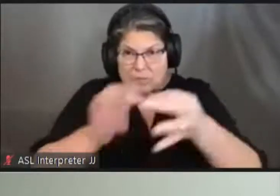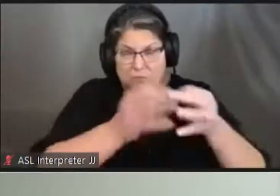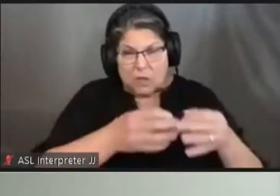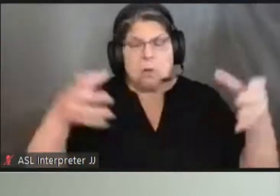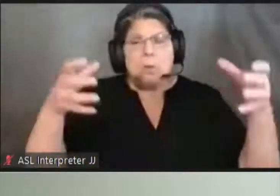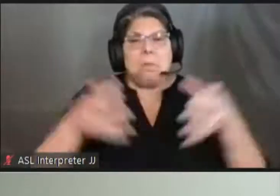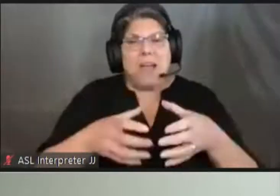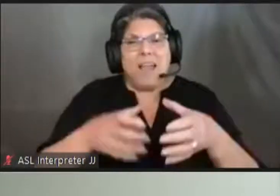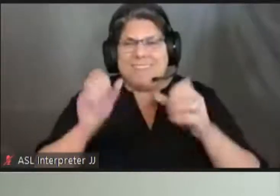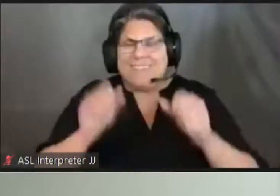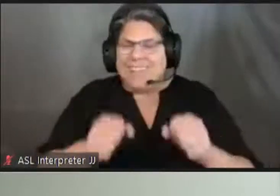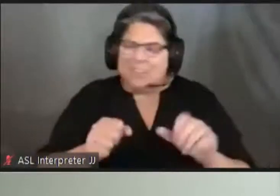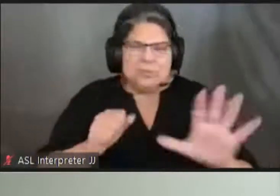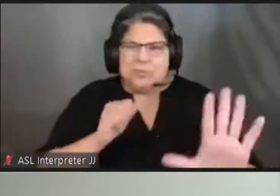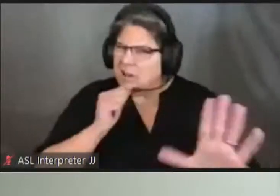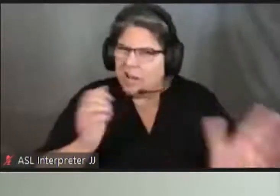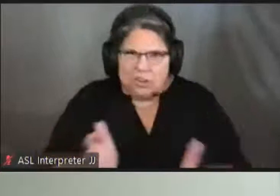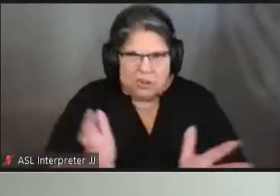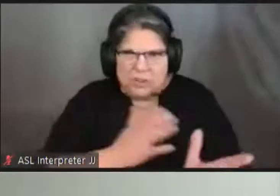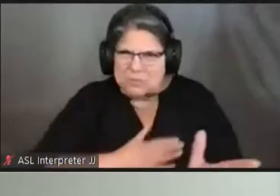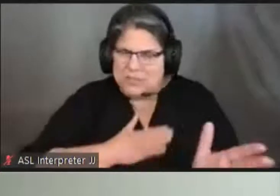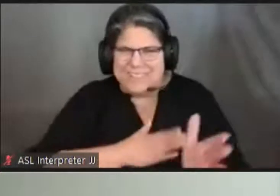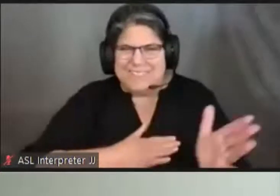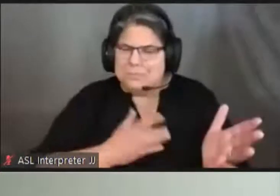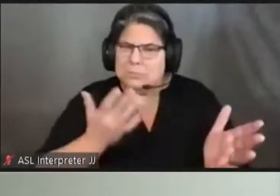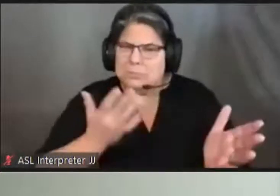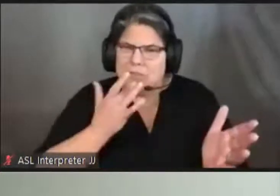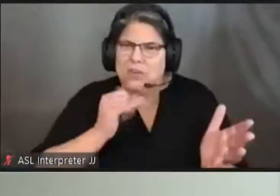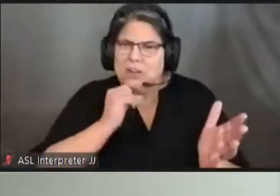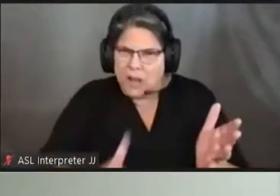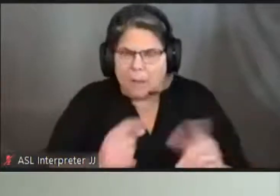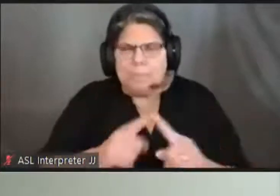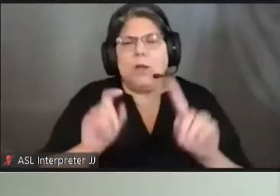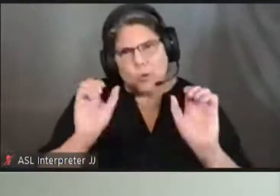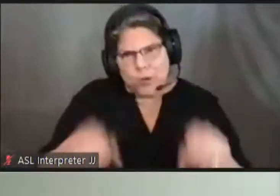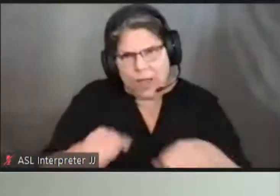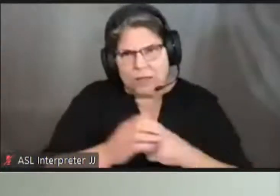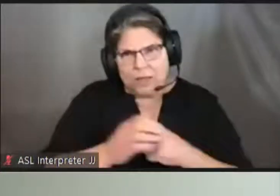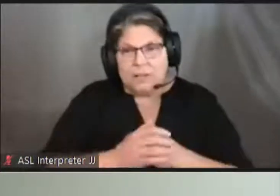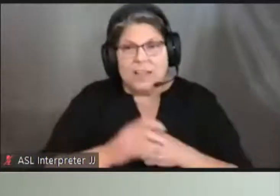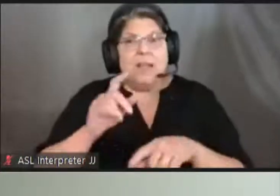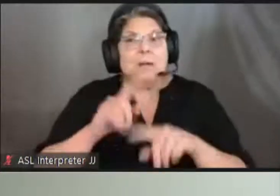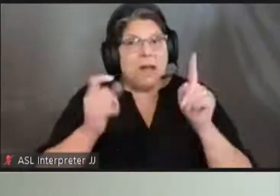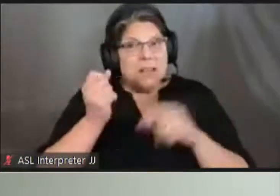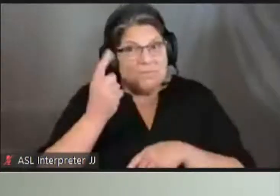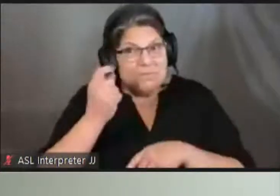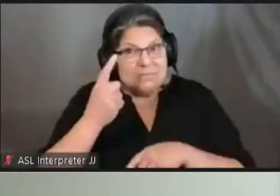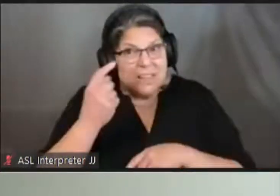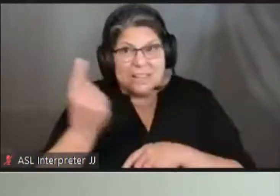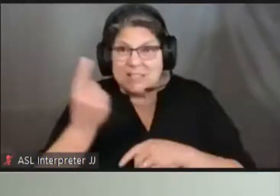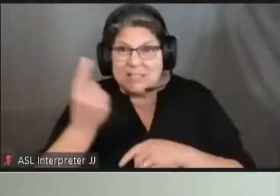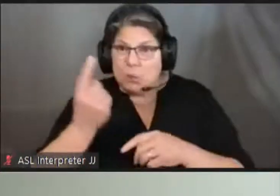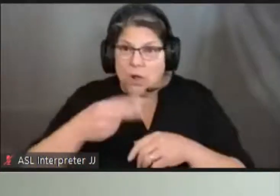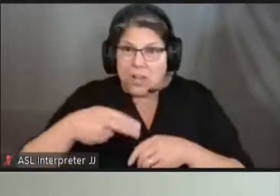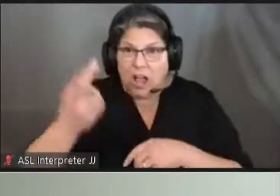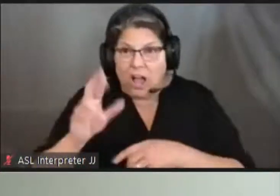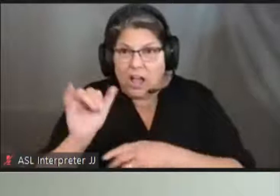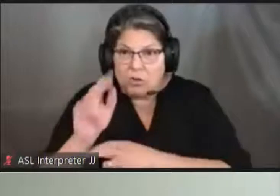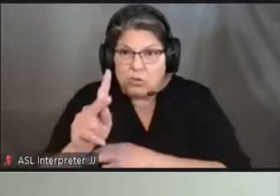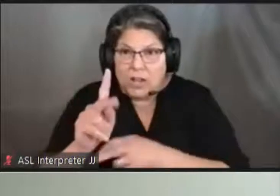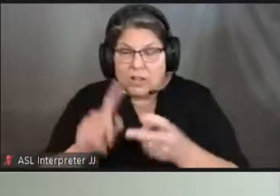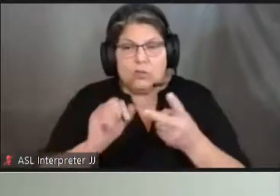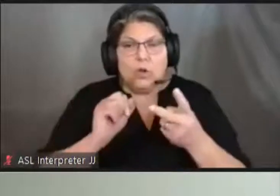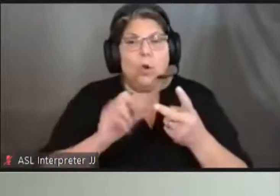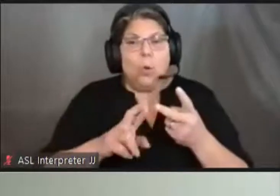small, and avoid if there's anyone high risk in the household, or if you come from a household where there are other